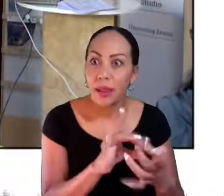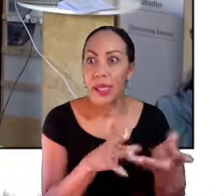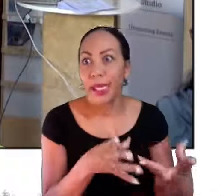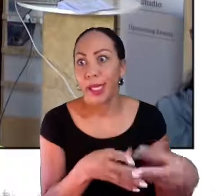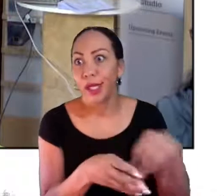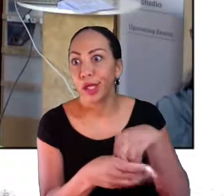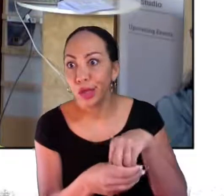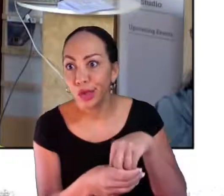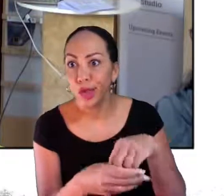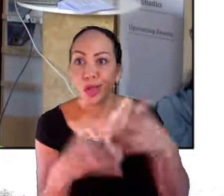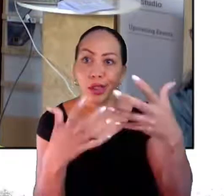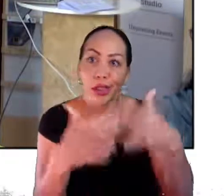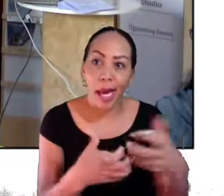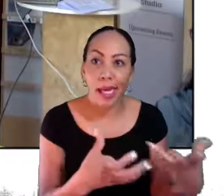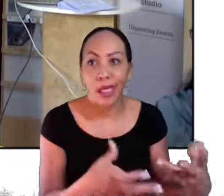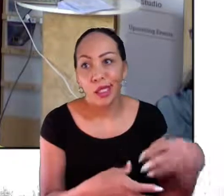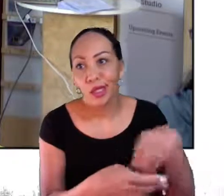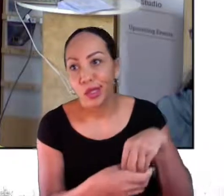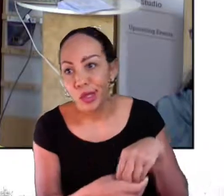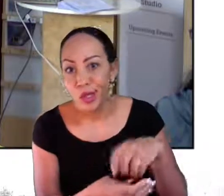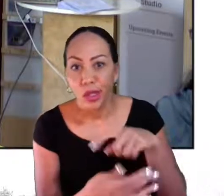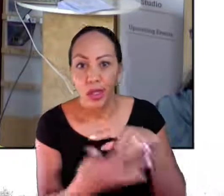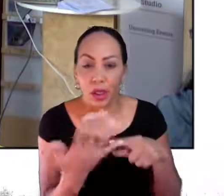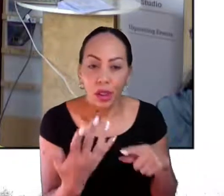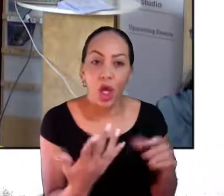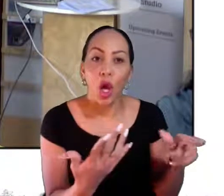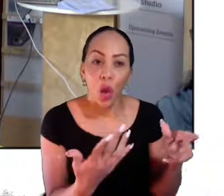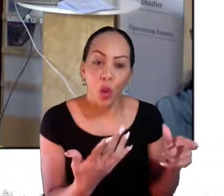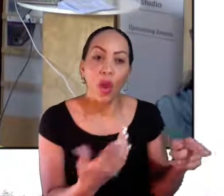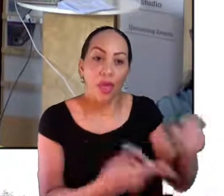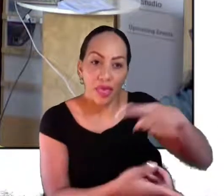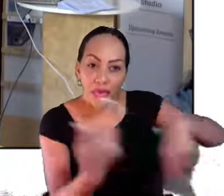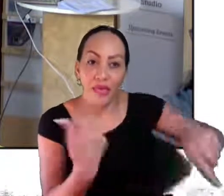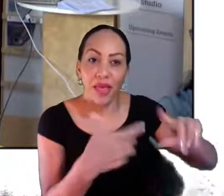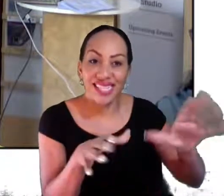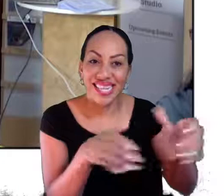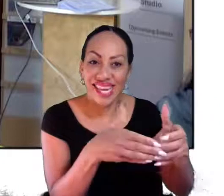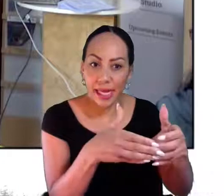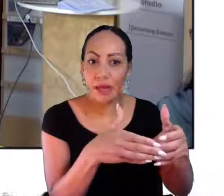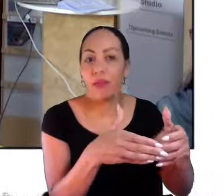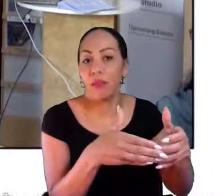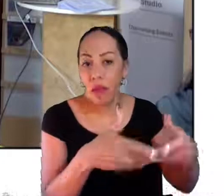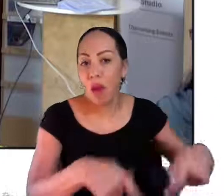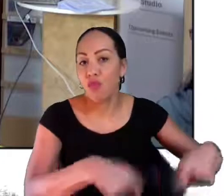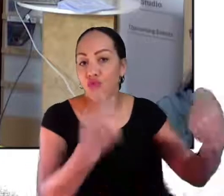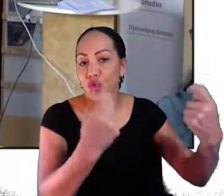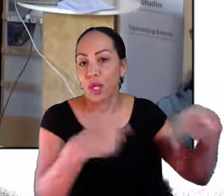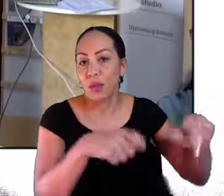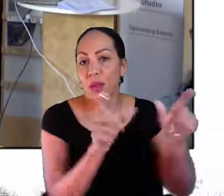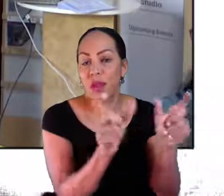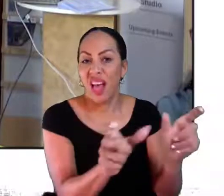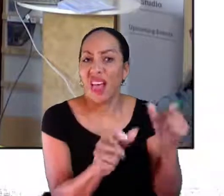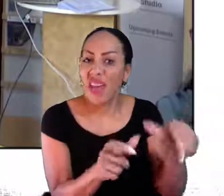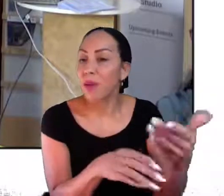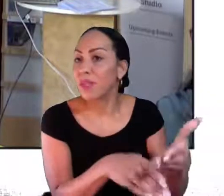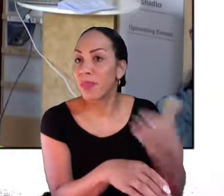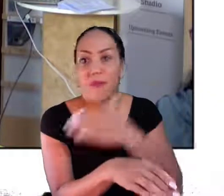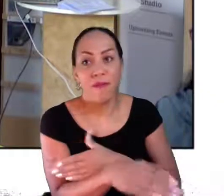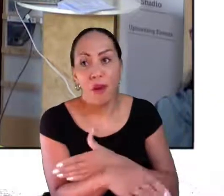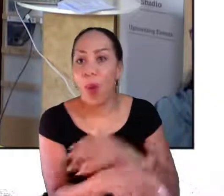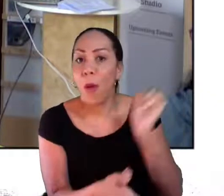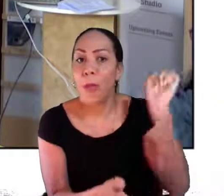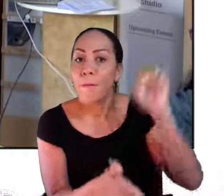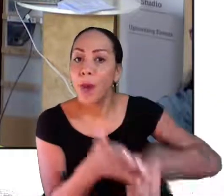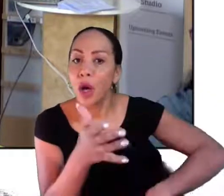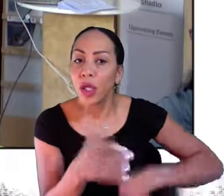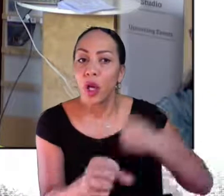opportunities didn't exist before, roles like mine didn't exist before. And that was before the murder of George Floyd and before kind of the last round of